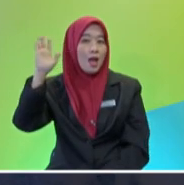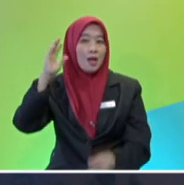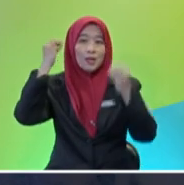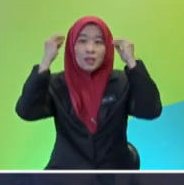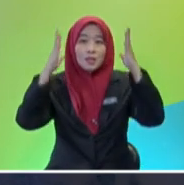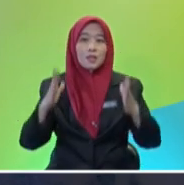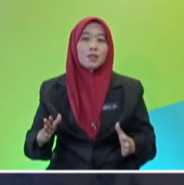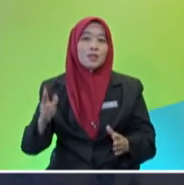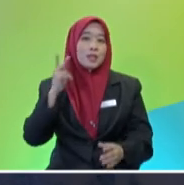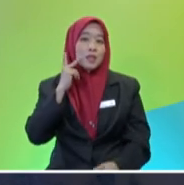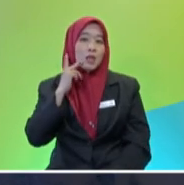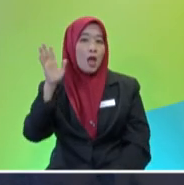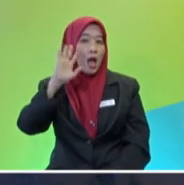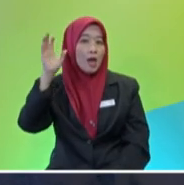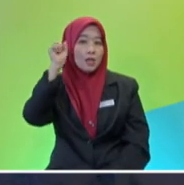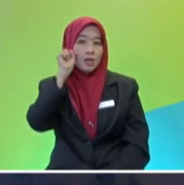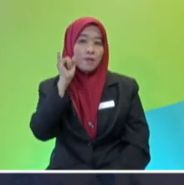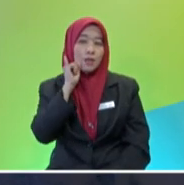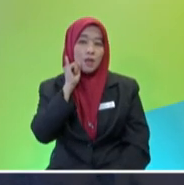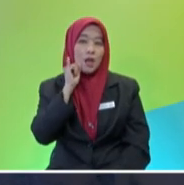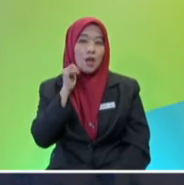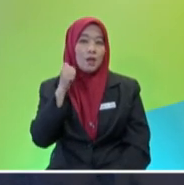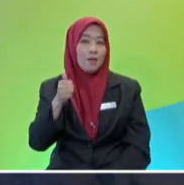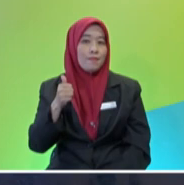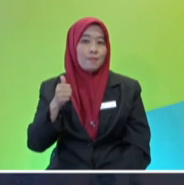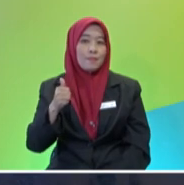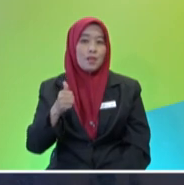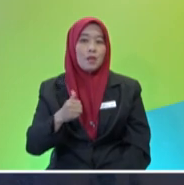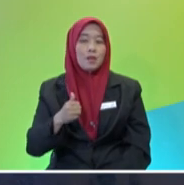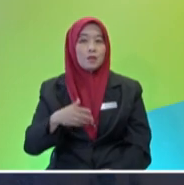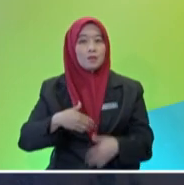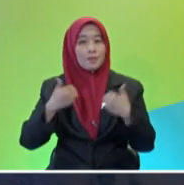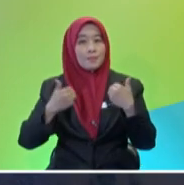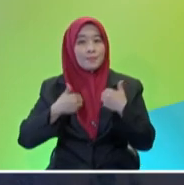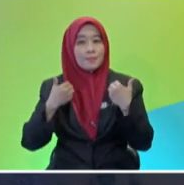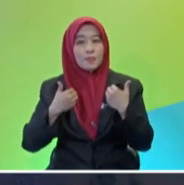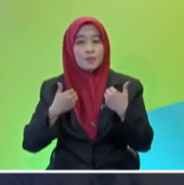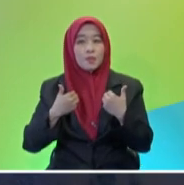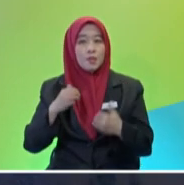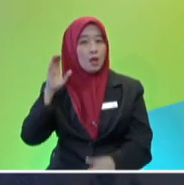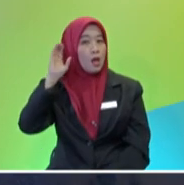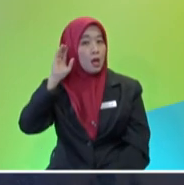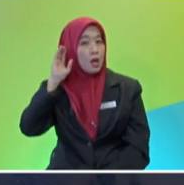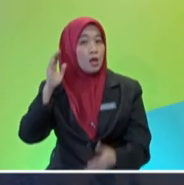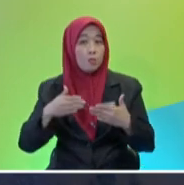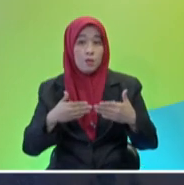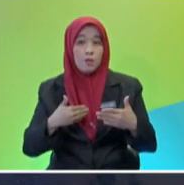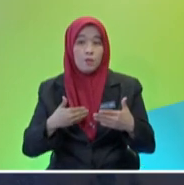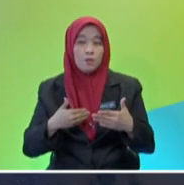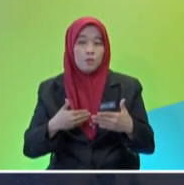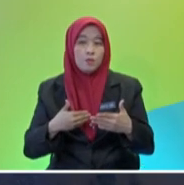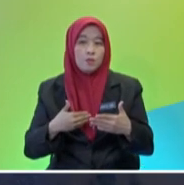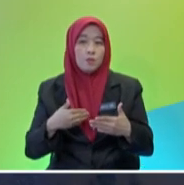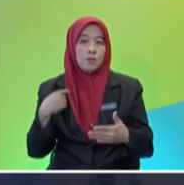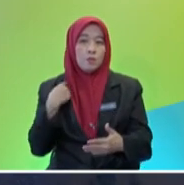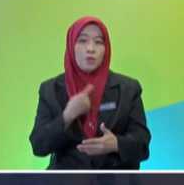Hi, Shafika. Hi, how are you? I'm doing good. How are you? I'm doing great. Now, teacher, I heard before that before we